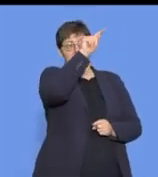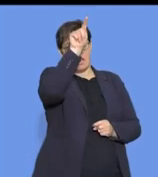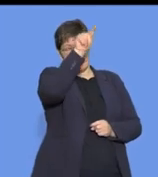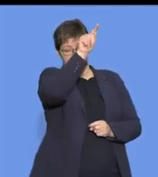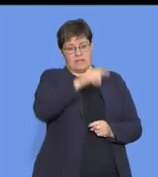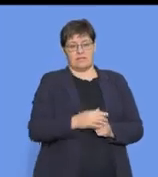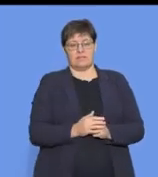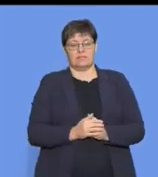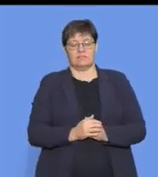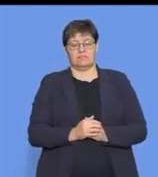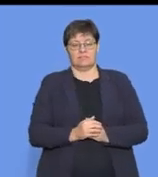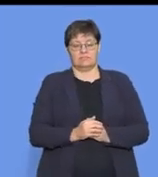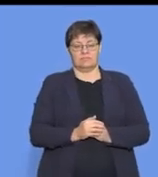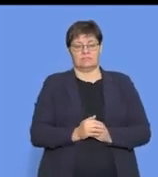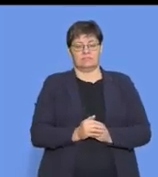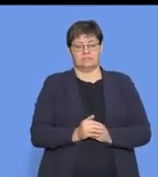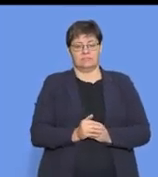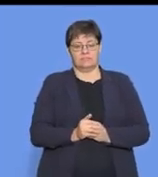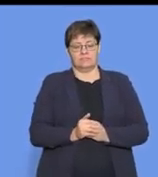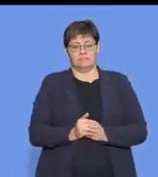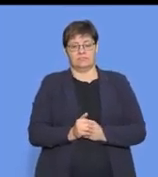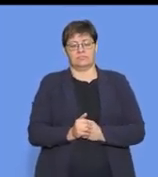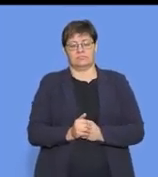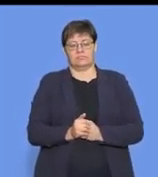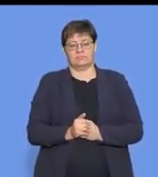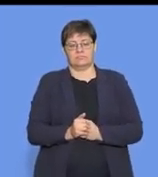angle K.